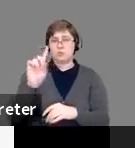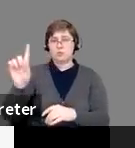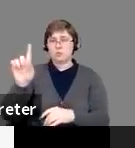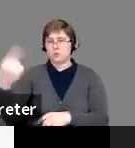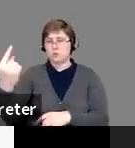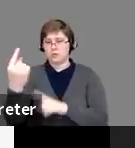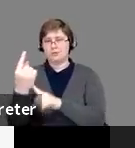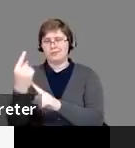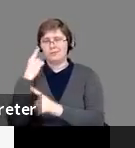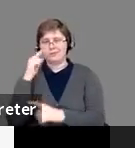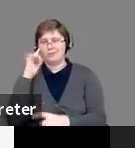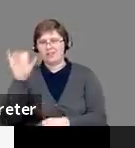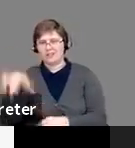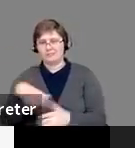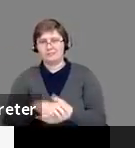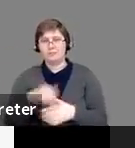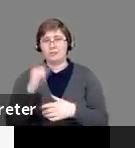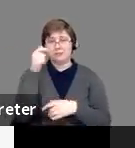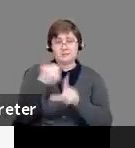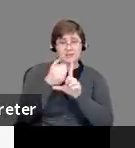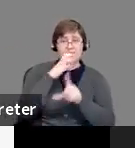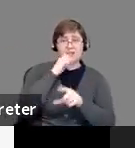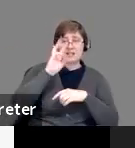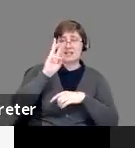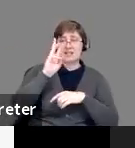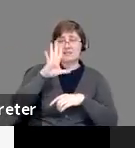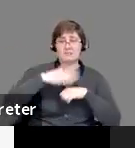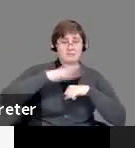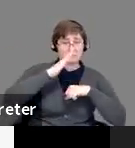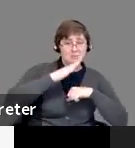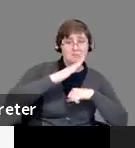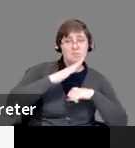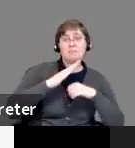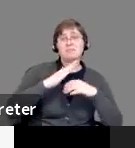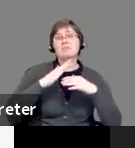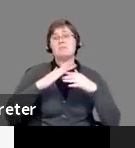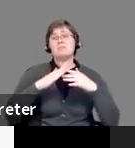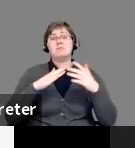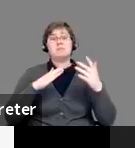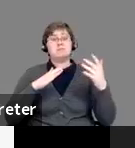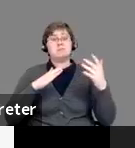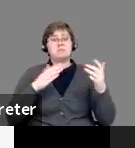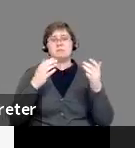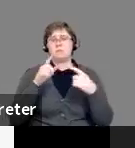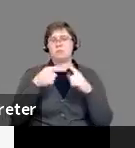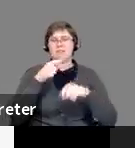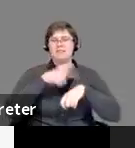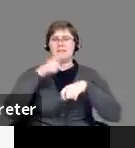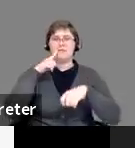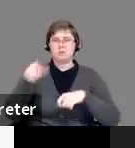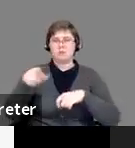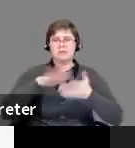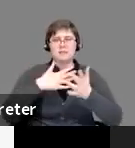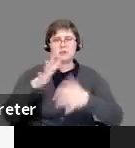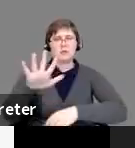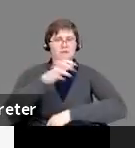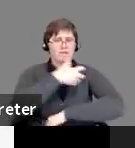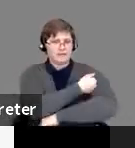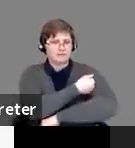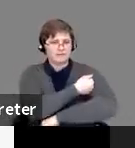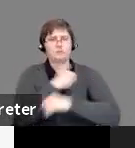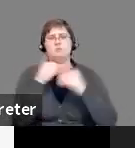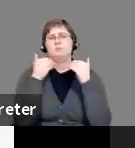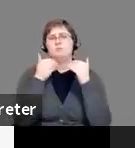right now. If you are 65 years or older, as the time comes for you to get vaccinated, go